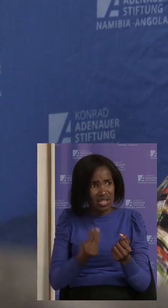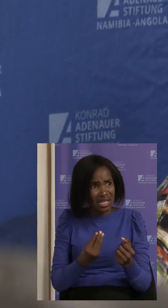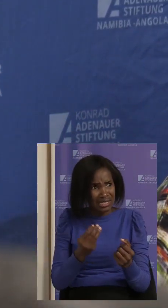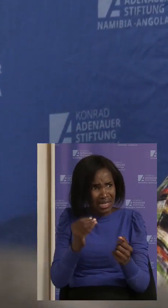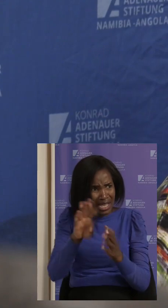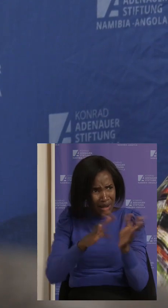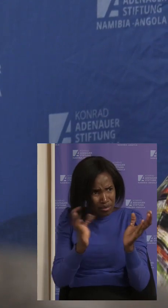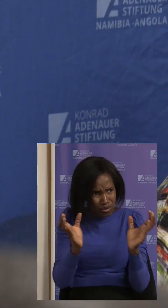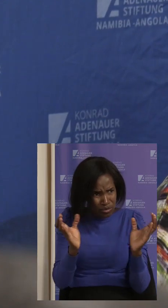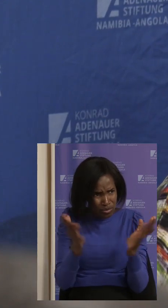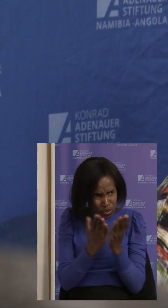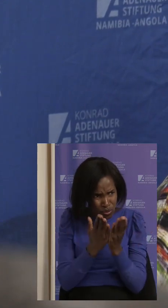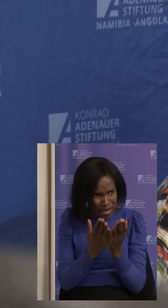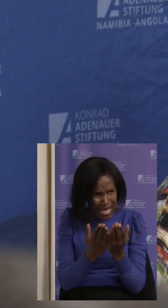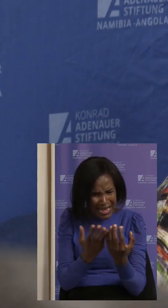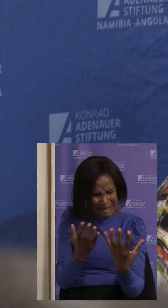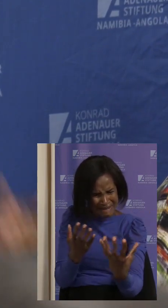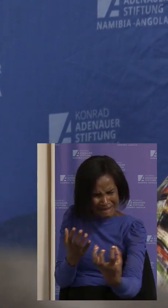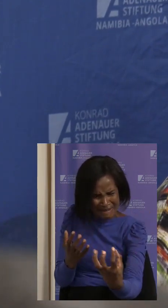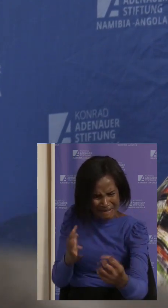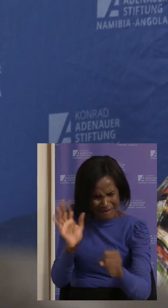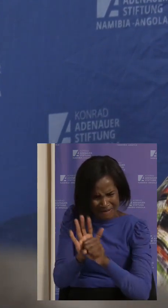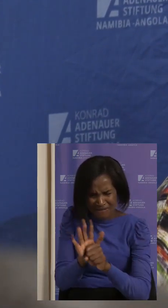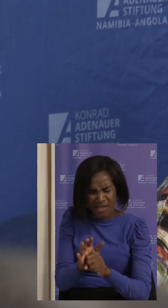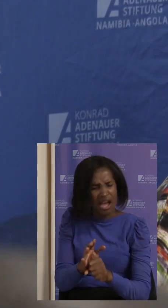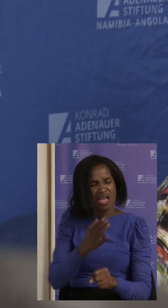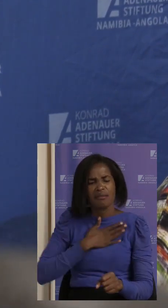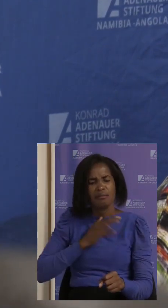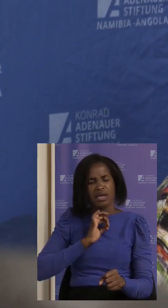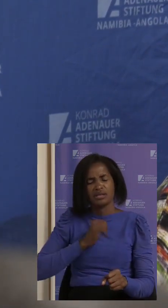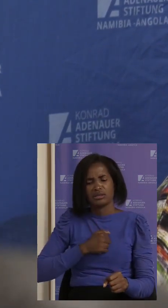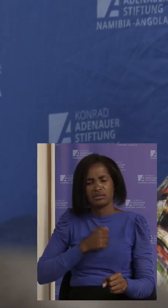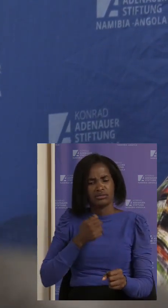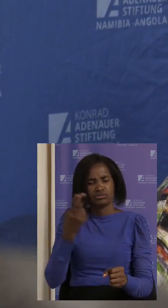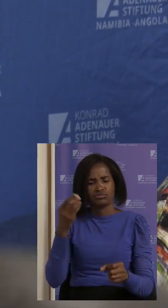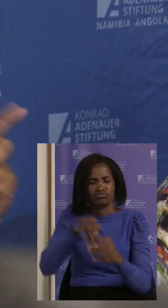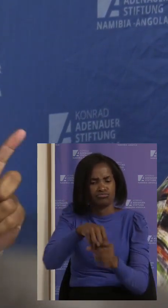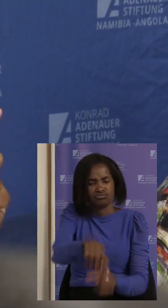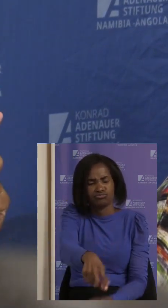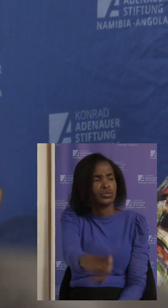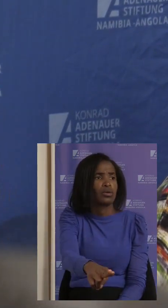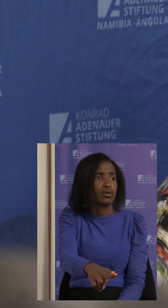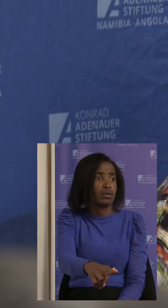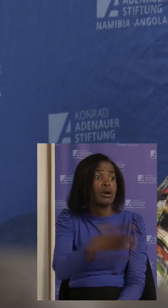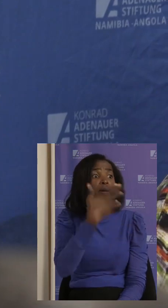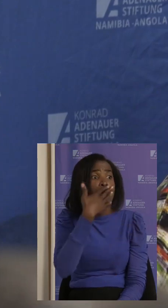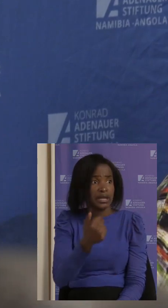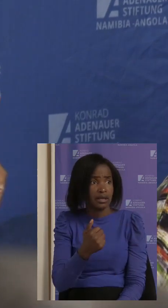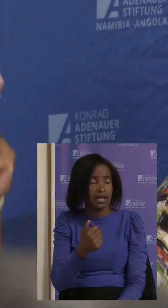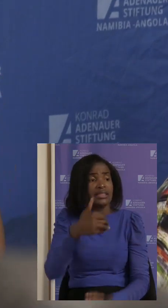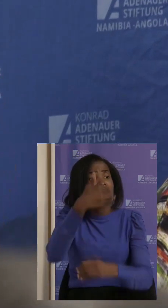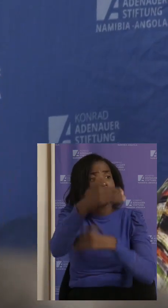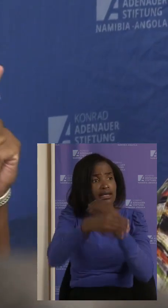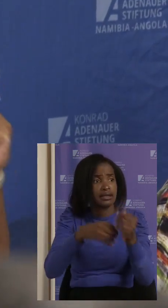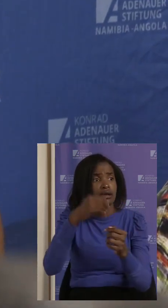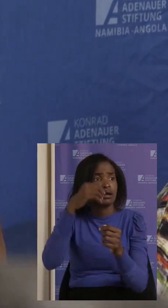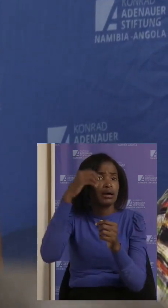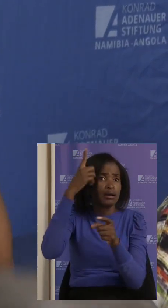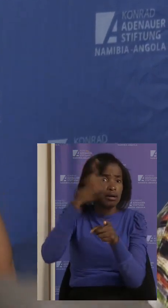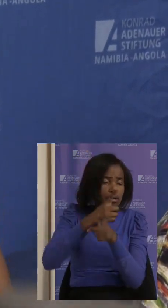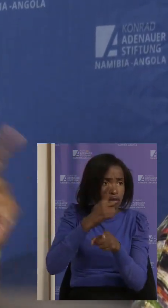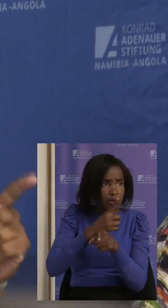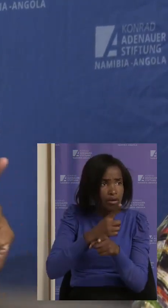quality. But the politicians have succeeded in ensuring that we have a culture